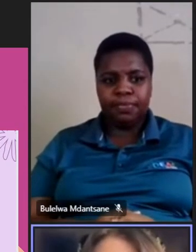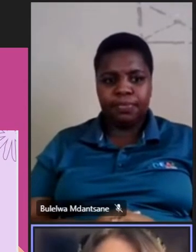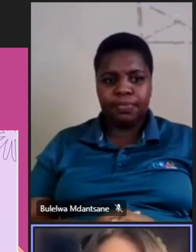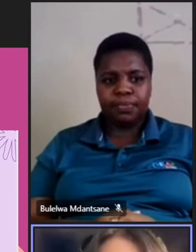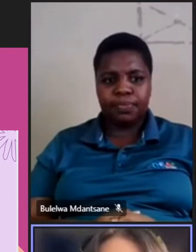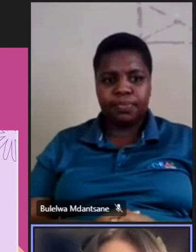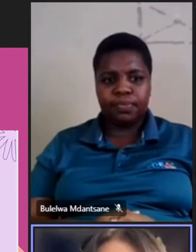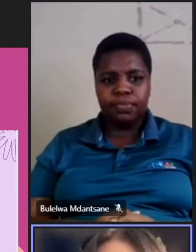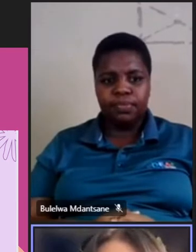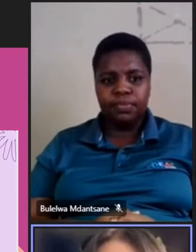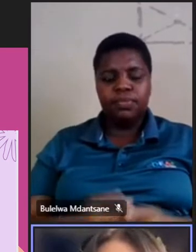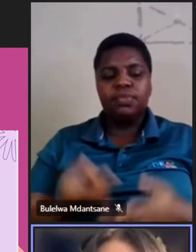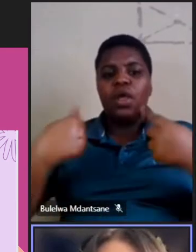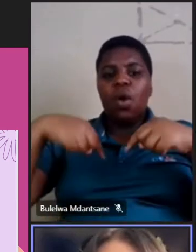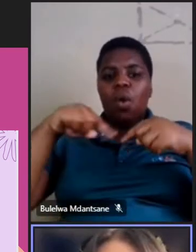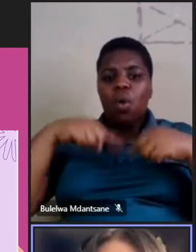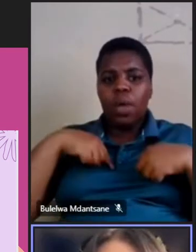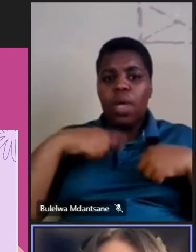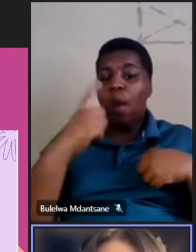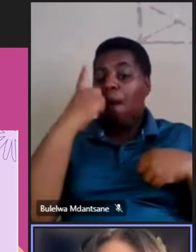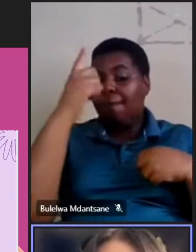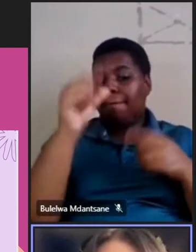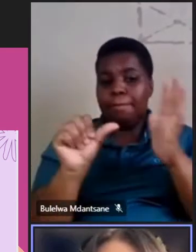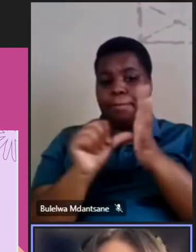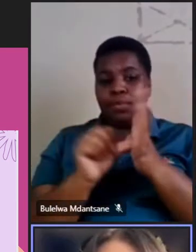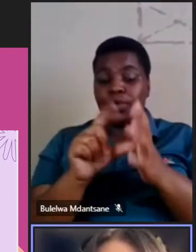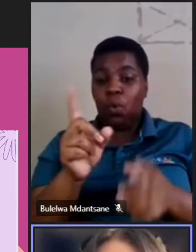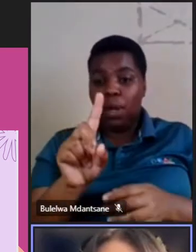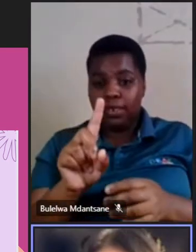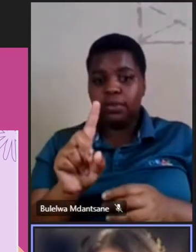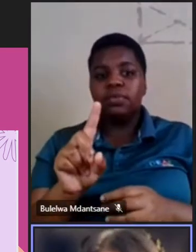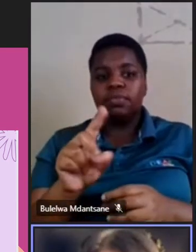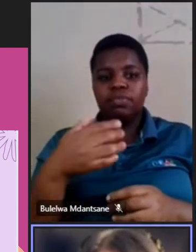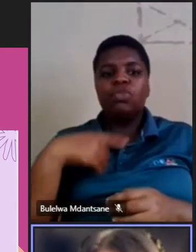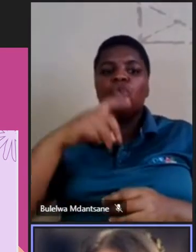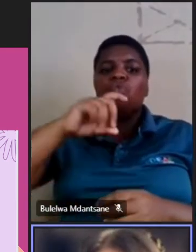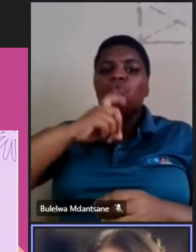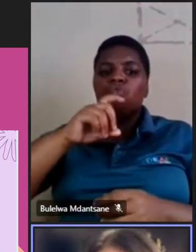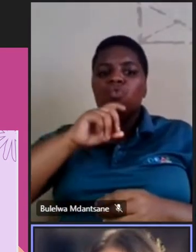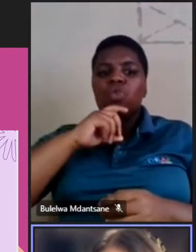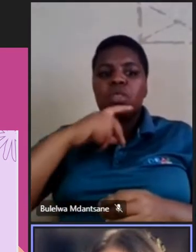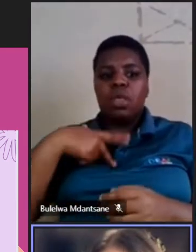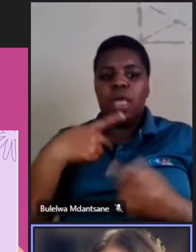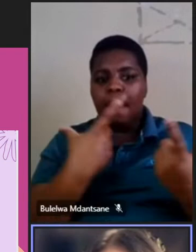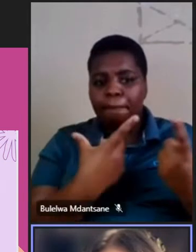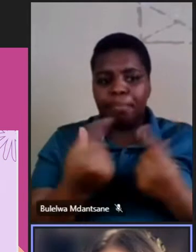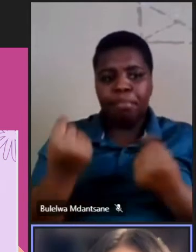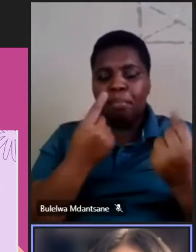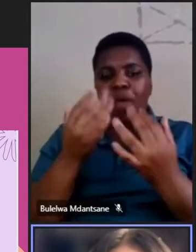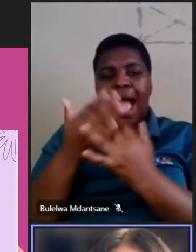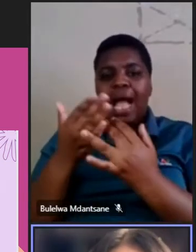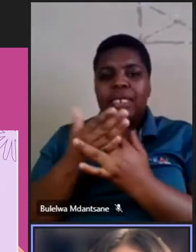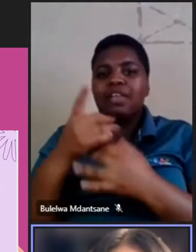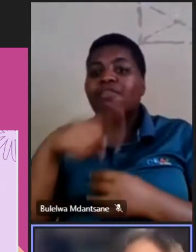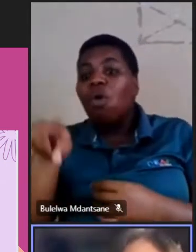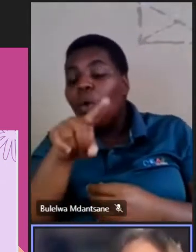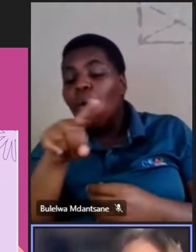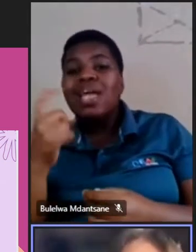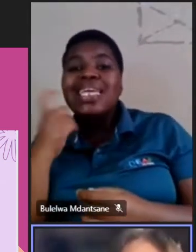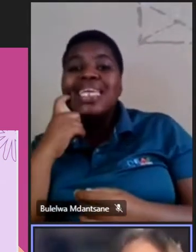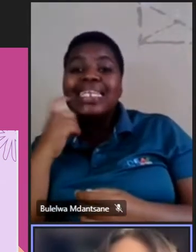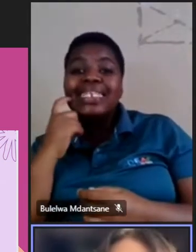One of the key components of the guide is actually its use of icons to make it more user-friendly for those that are using the